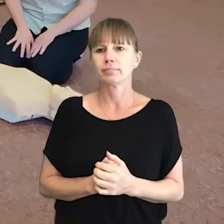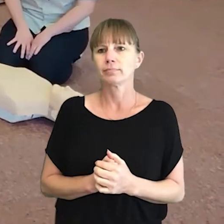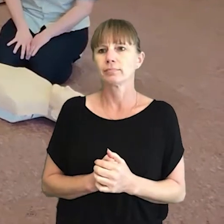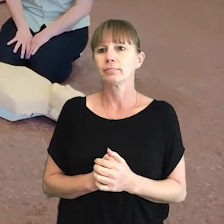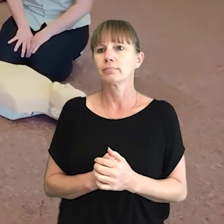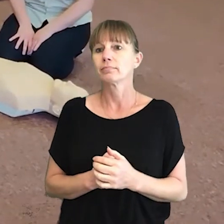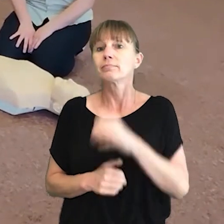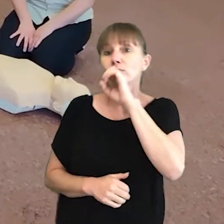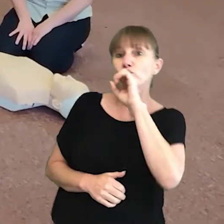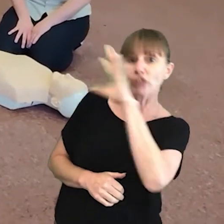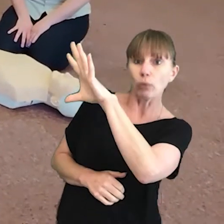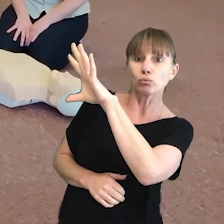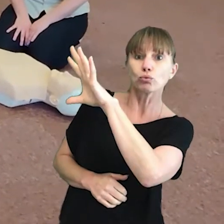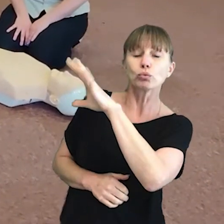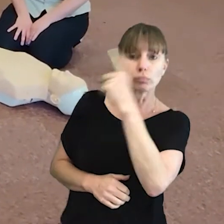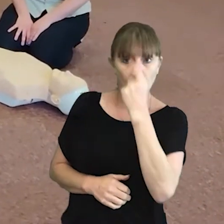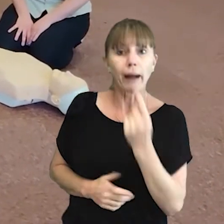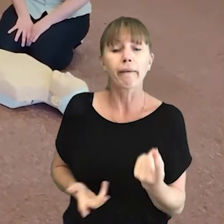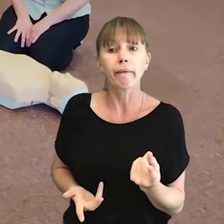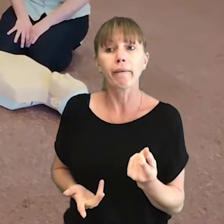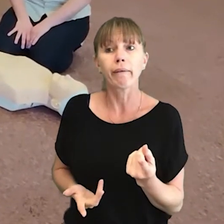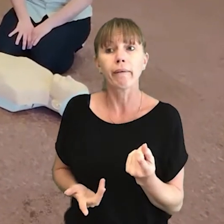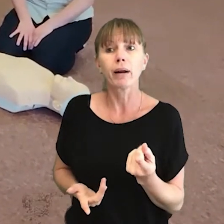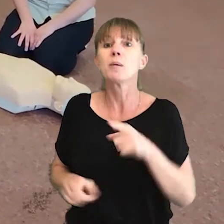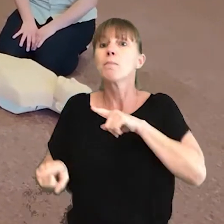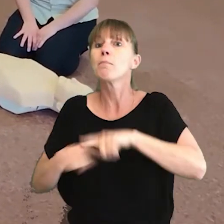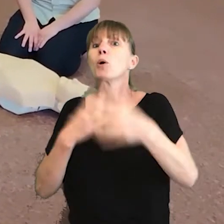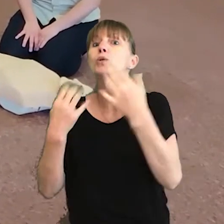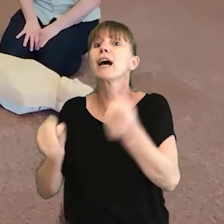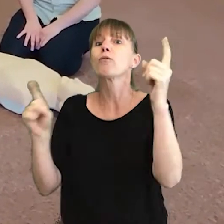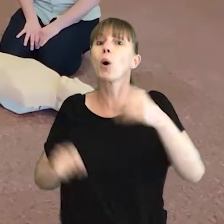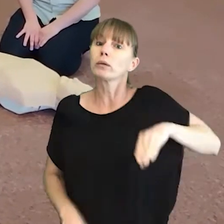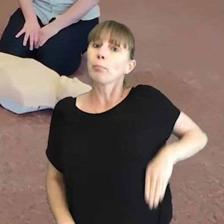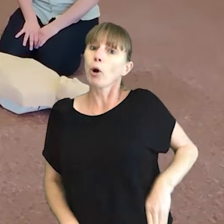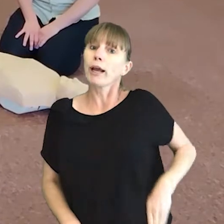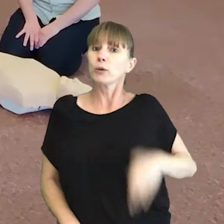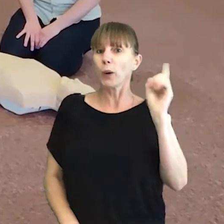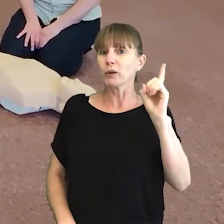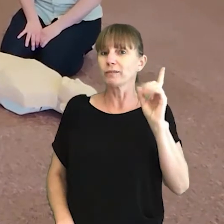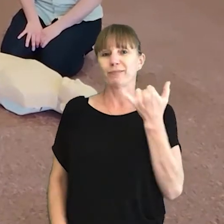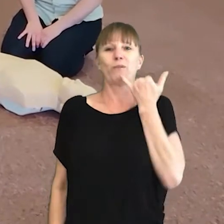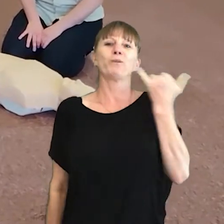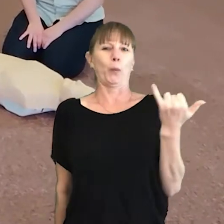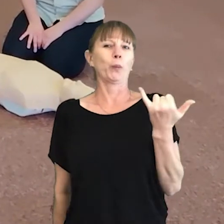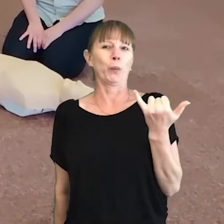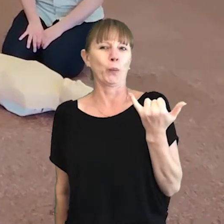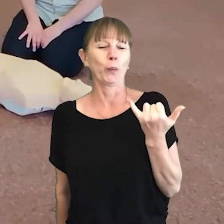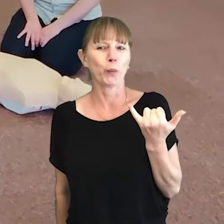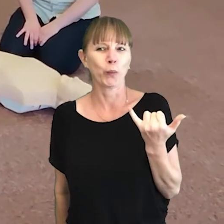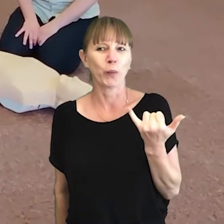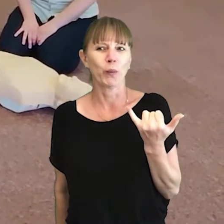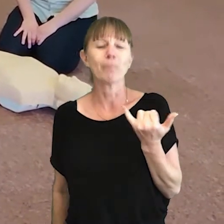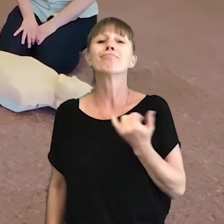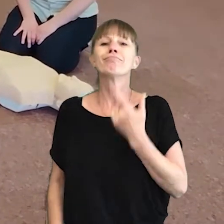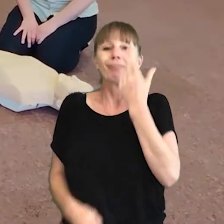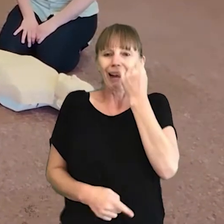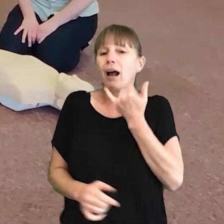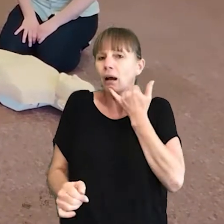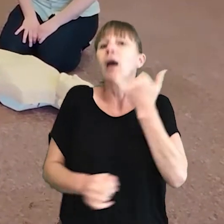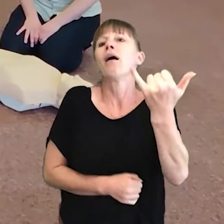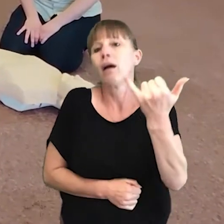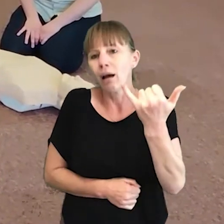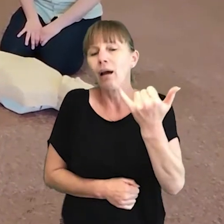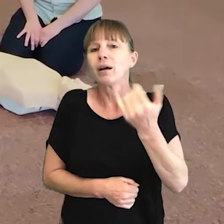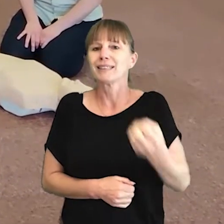Call out. Shout out. What do most of us have now in our pockets? A phone. Mobile phones. The mobile phone can be dialed, put